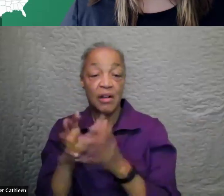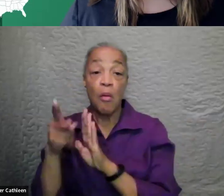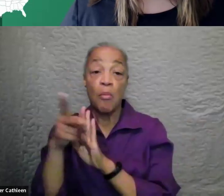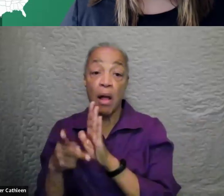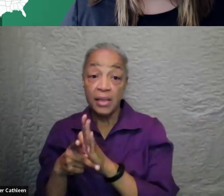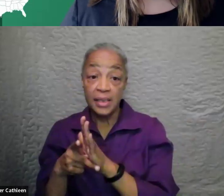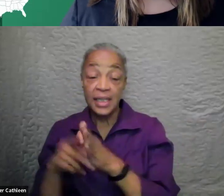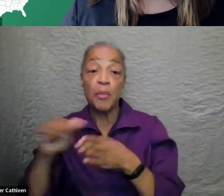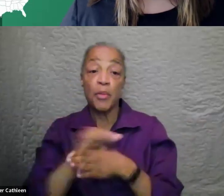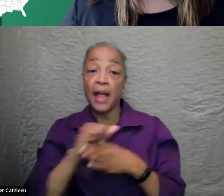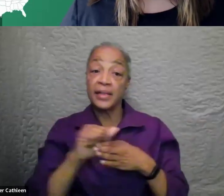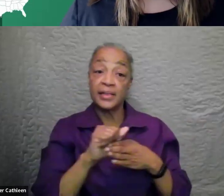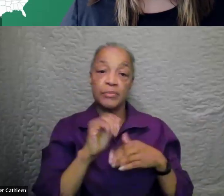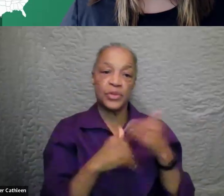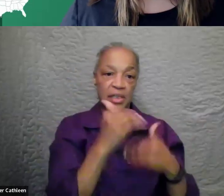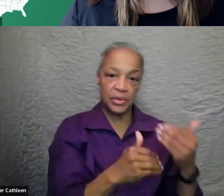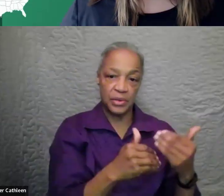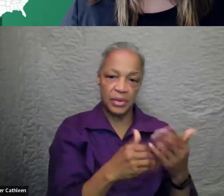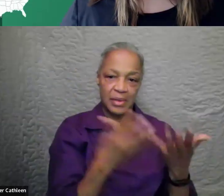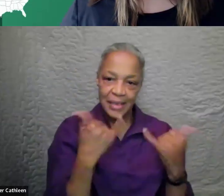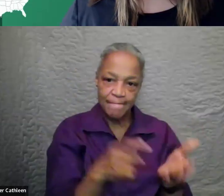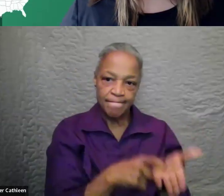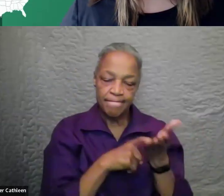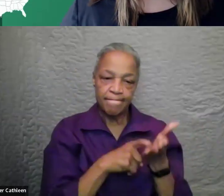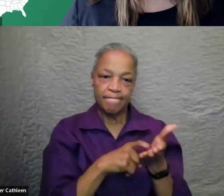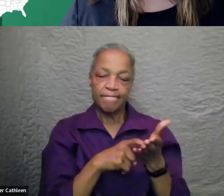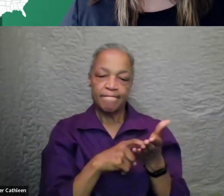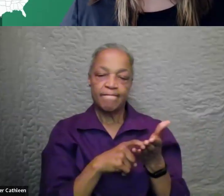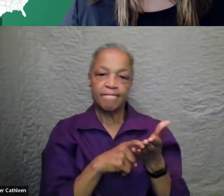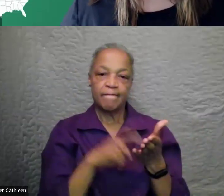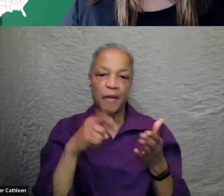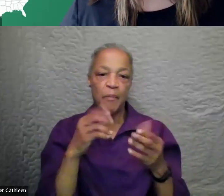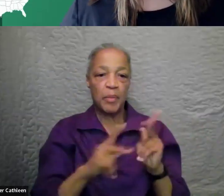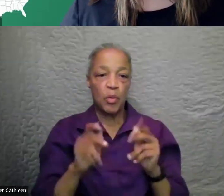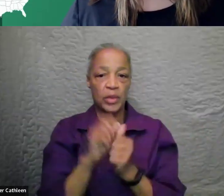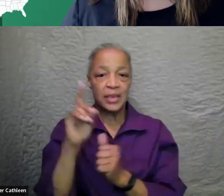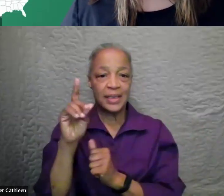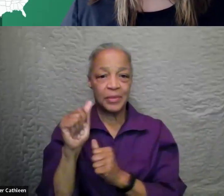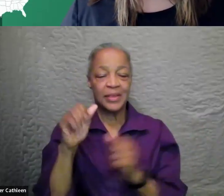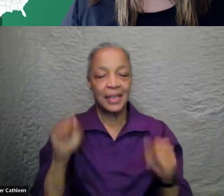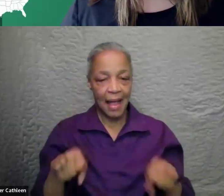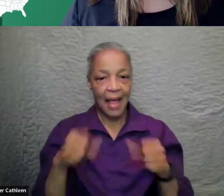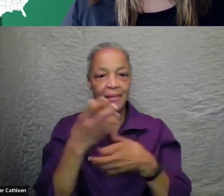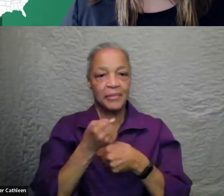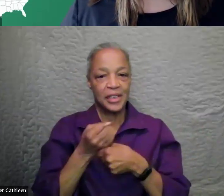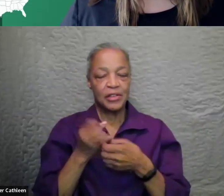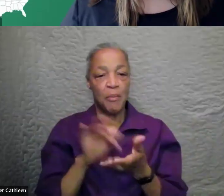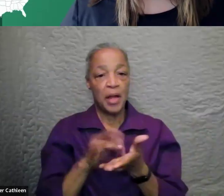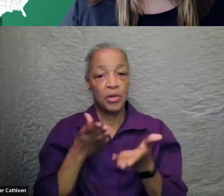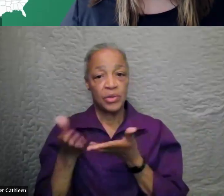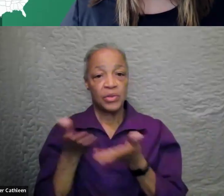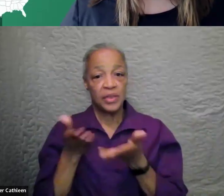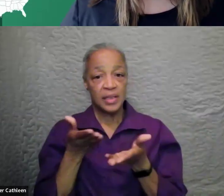and procedure. And so you still need to be able to make sure that people with disabilities can receive those medical